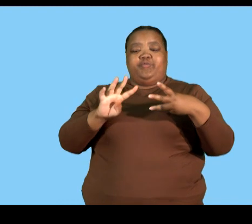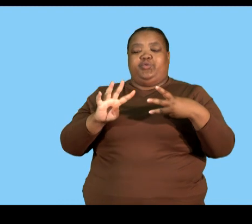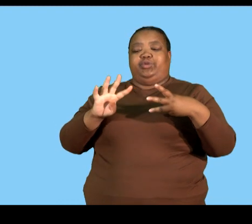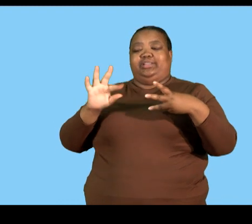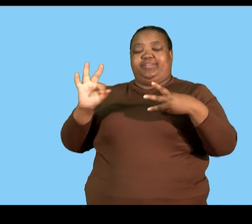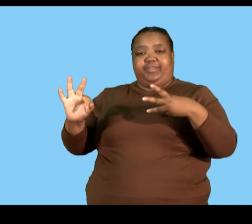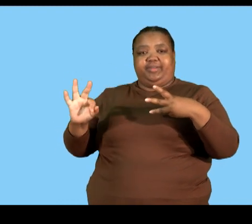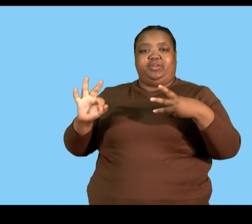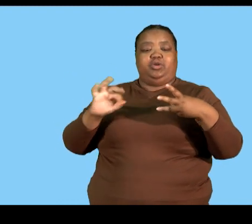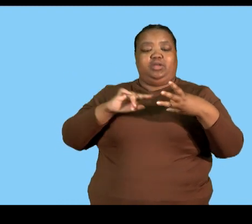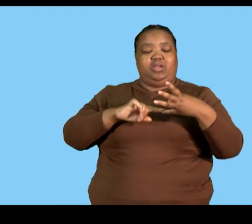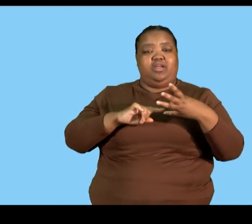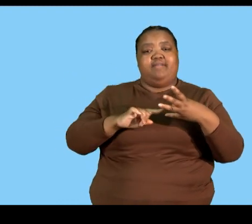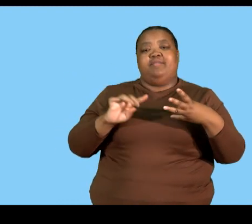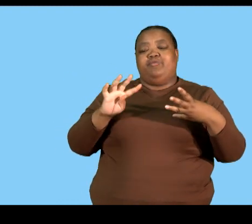43,